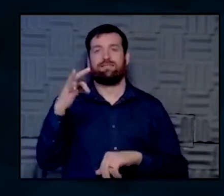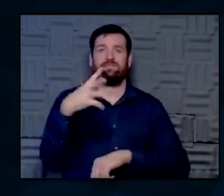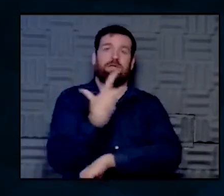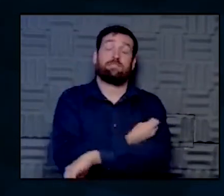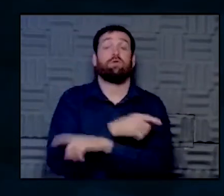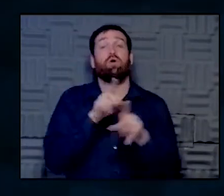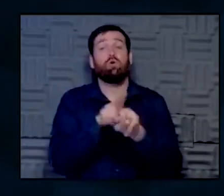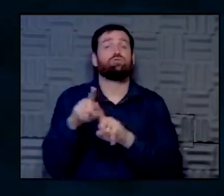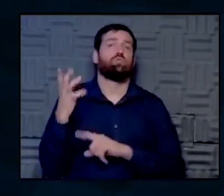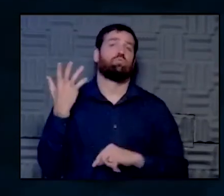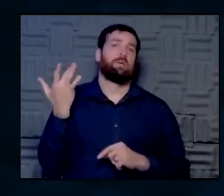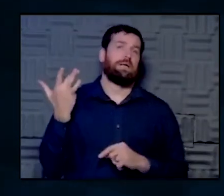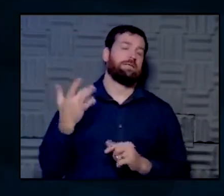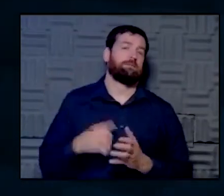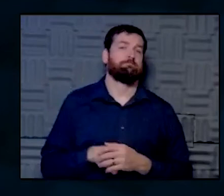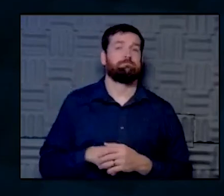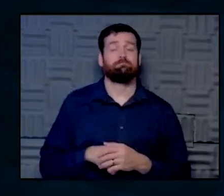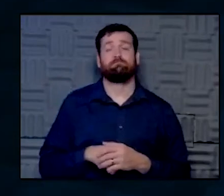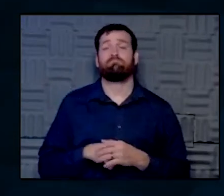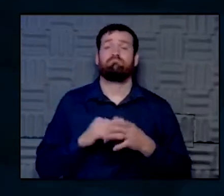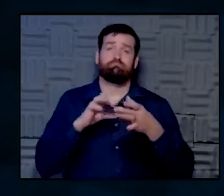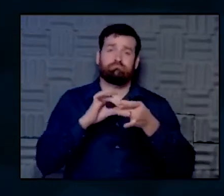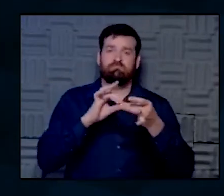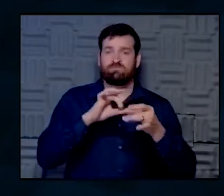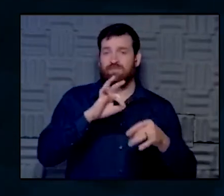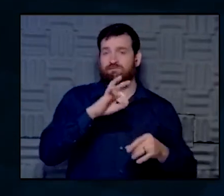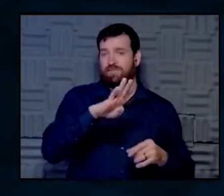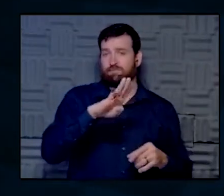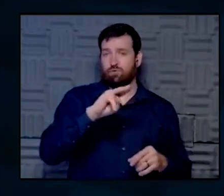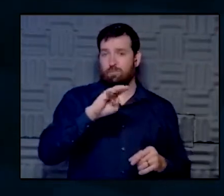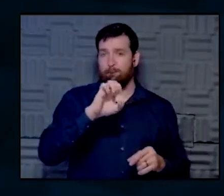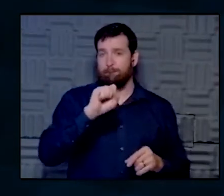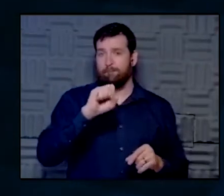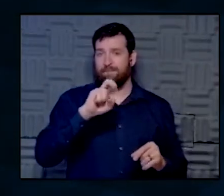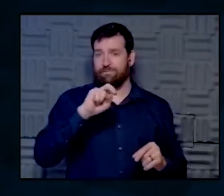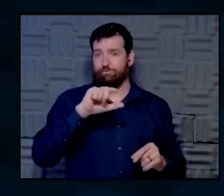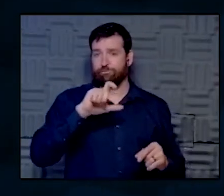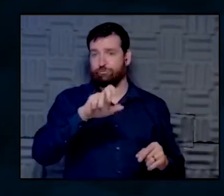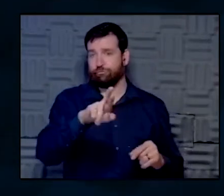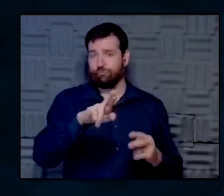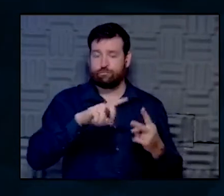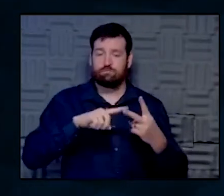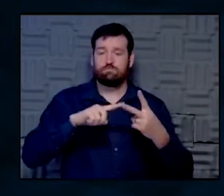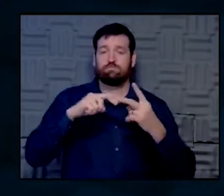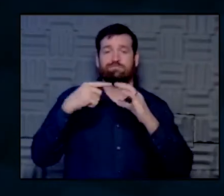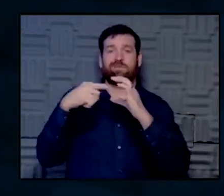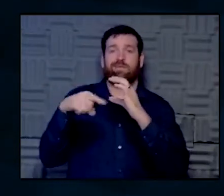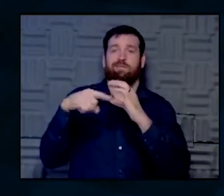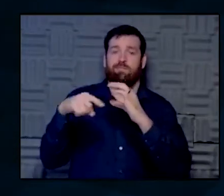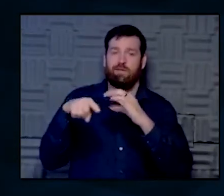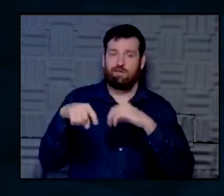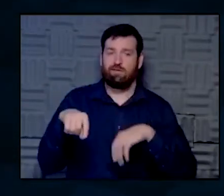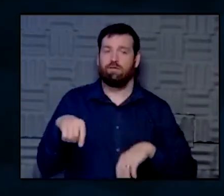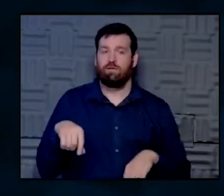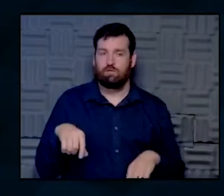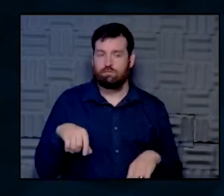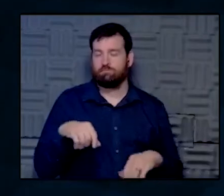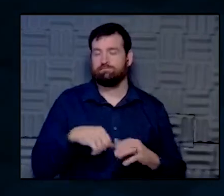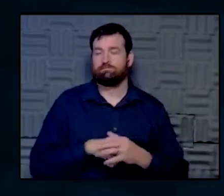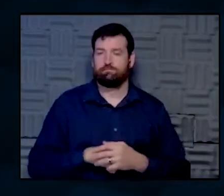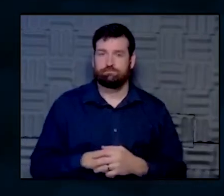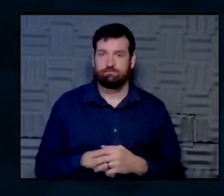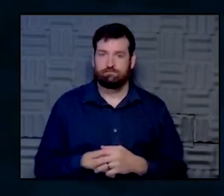you're getting the shot. You can send via messenger to our Facebook at KU Hospital or email to the Medical News Network